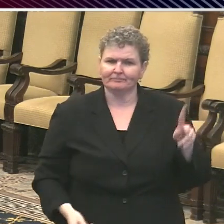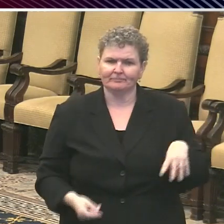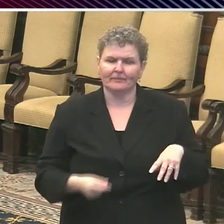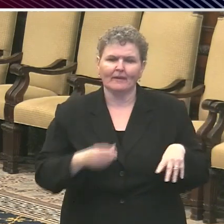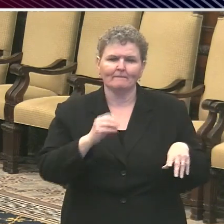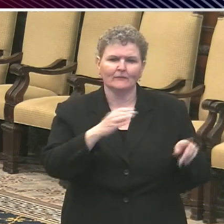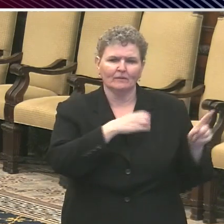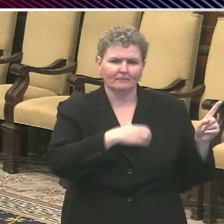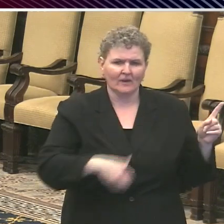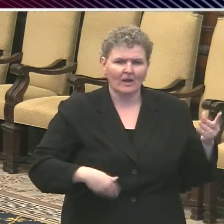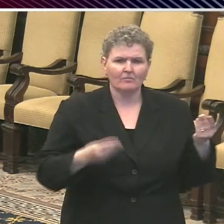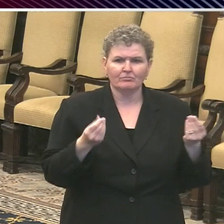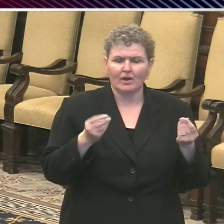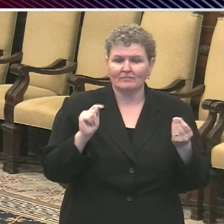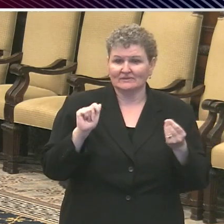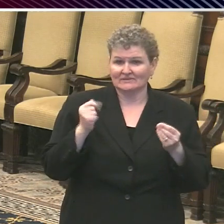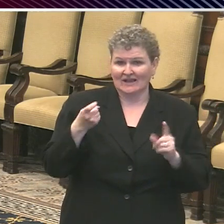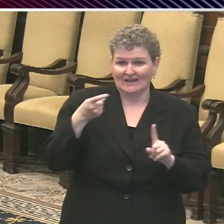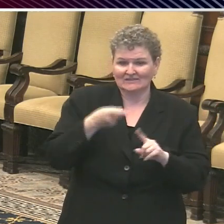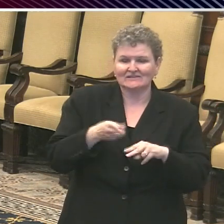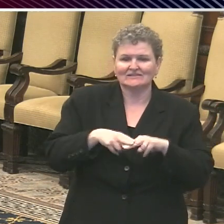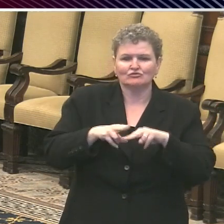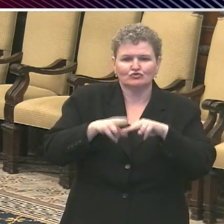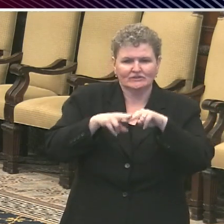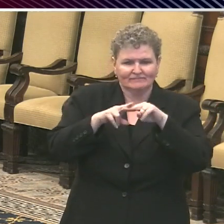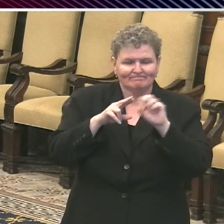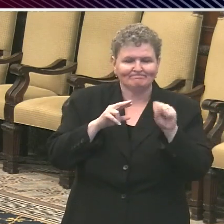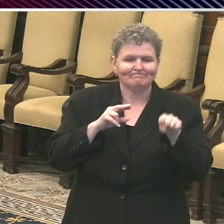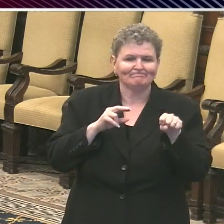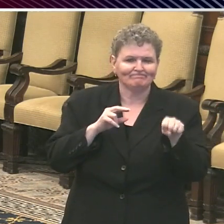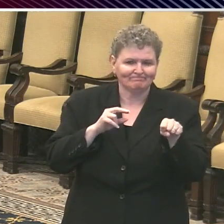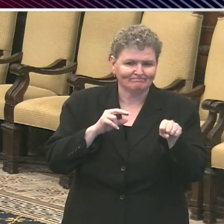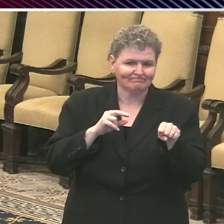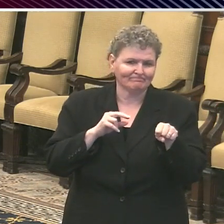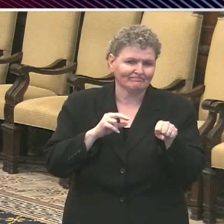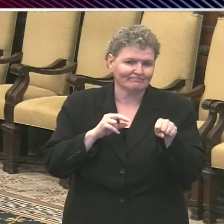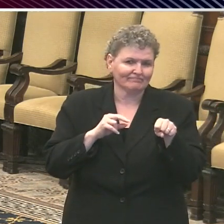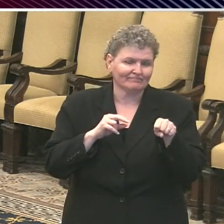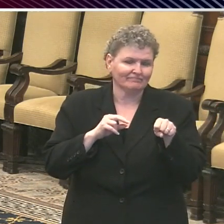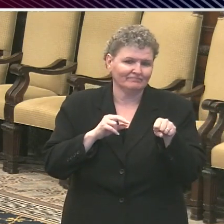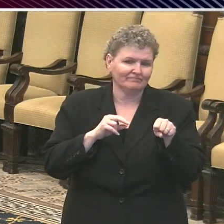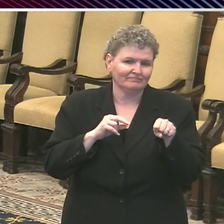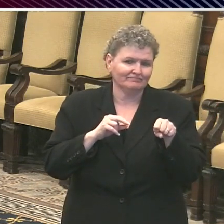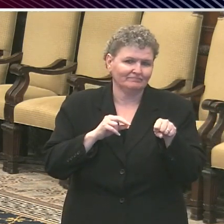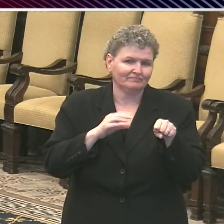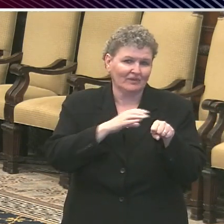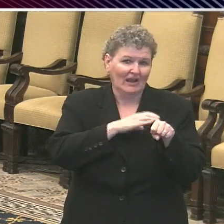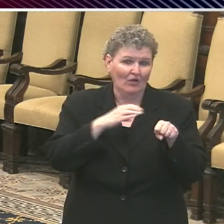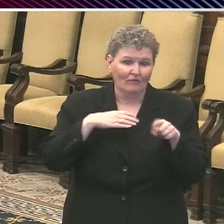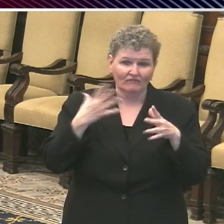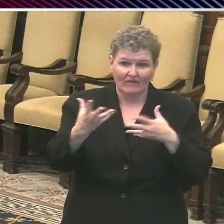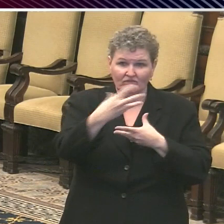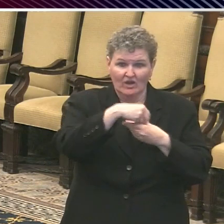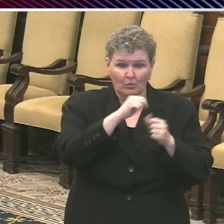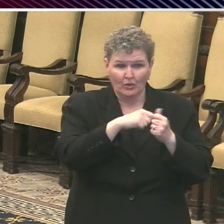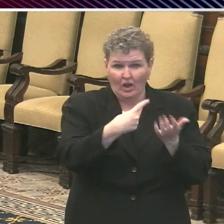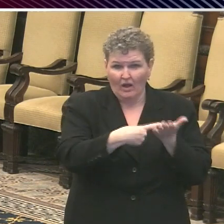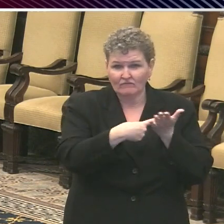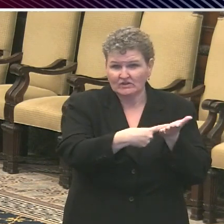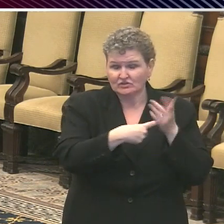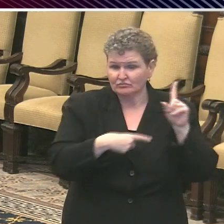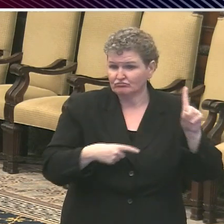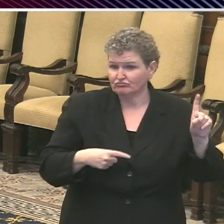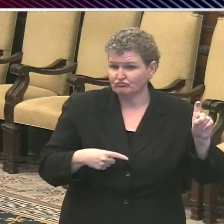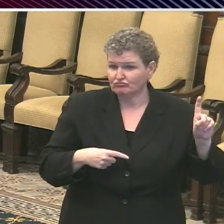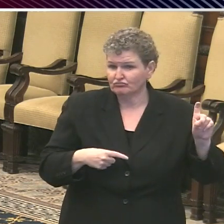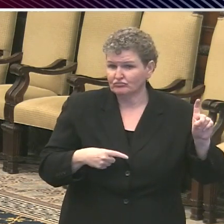property tax increase, was council's opposition a factor in your decision to not pursue it further? The factor was